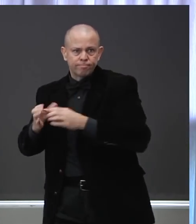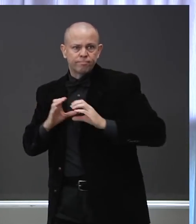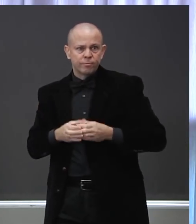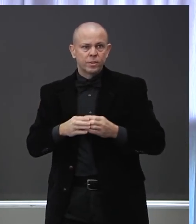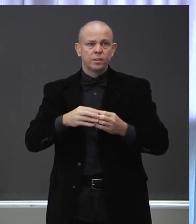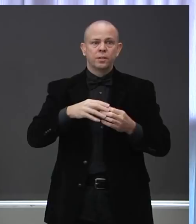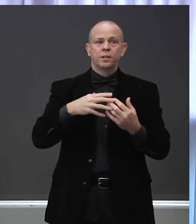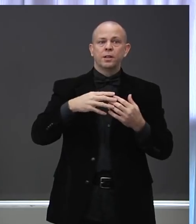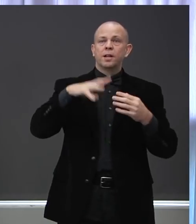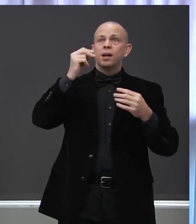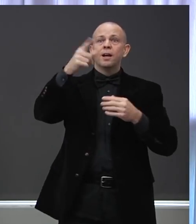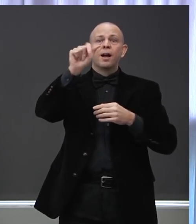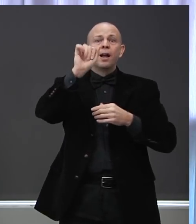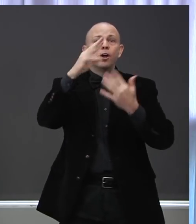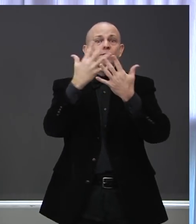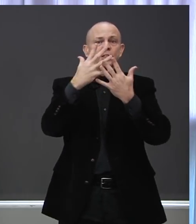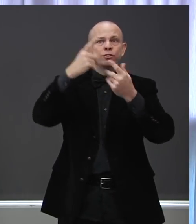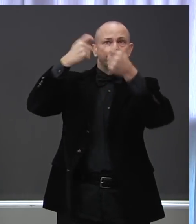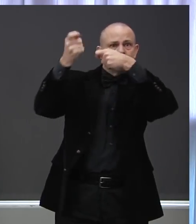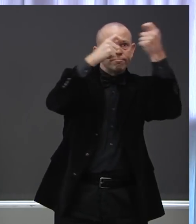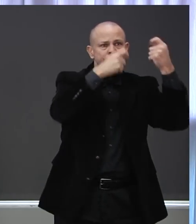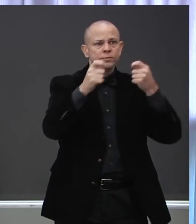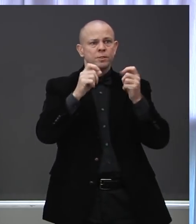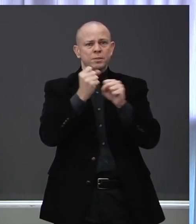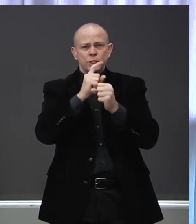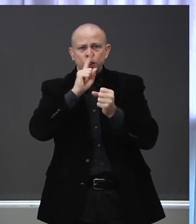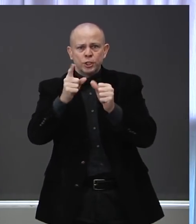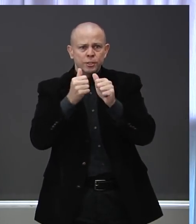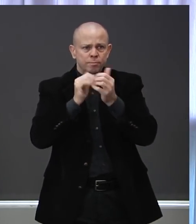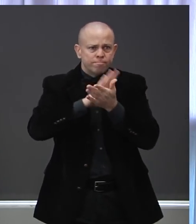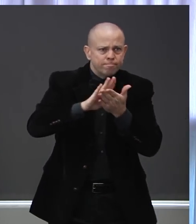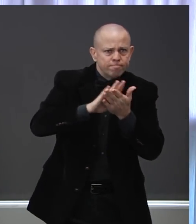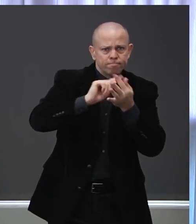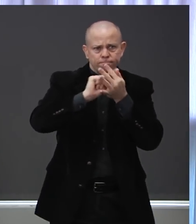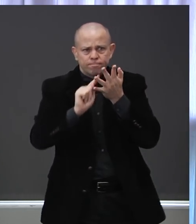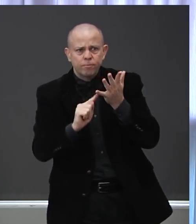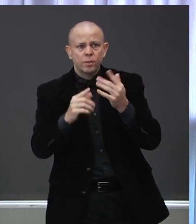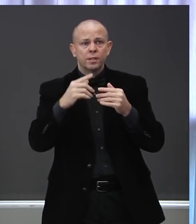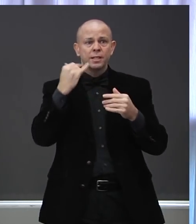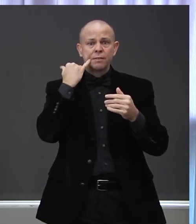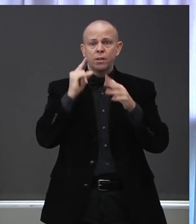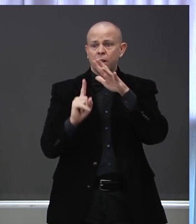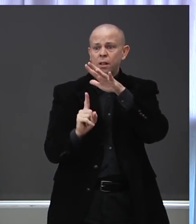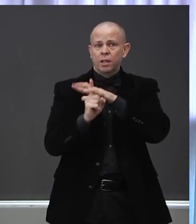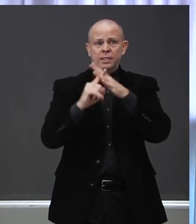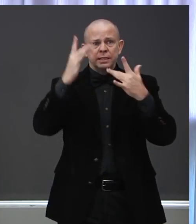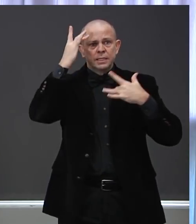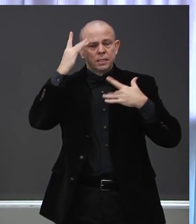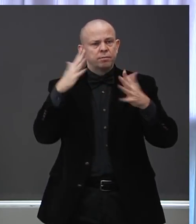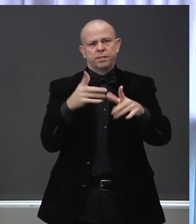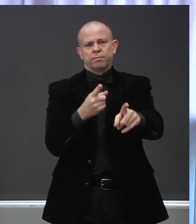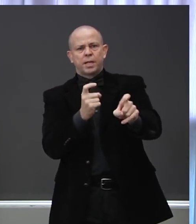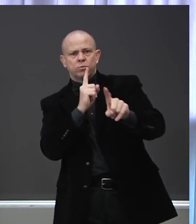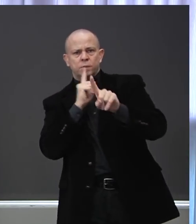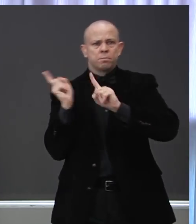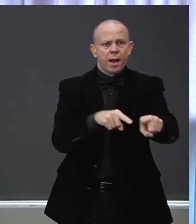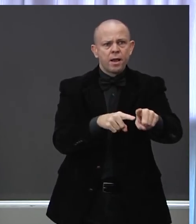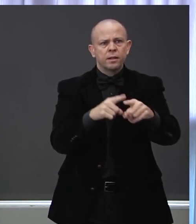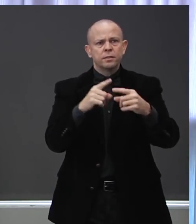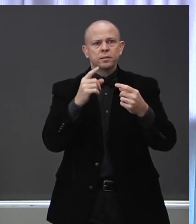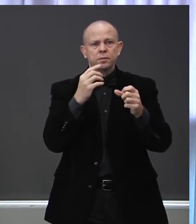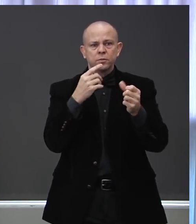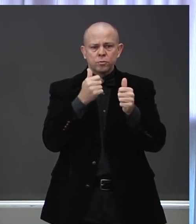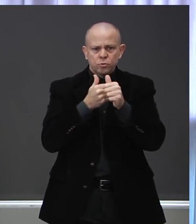effective screening and responses to cases quickly so that they can access the contact tracing, testing,